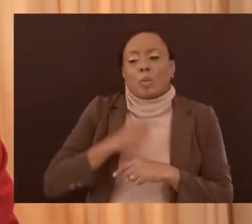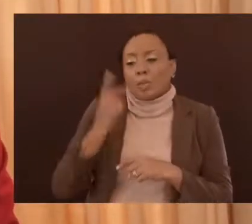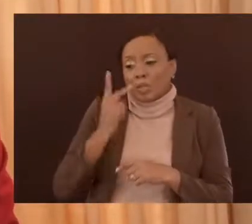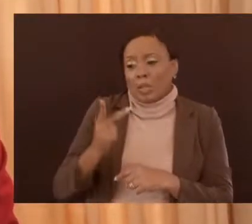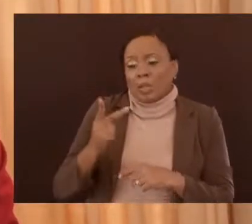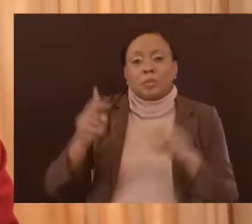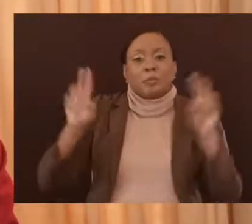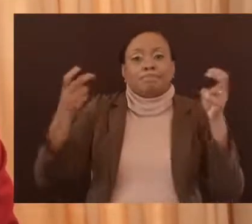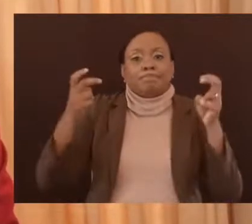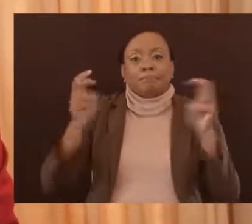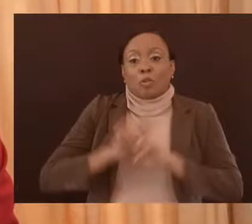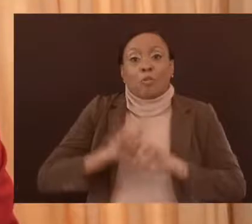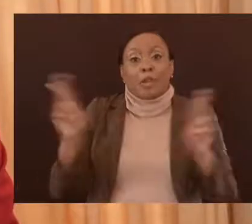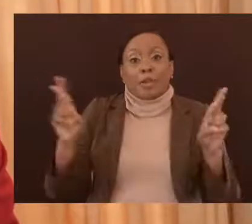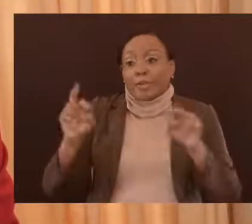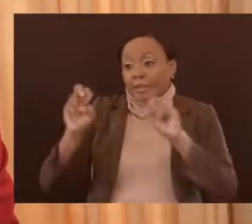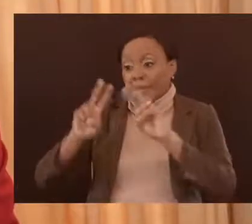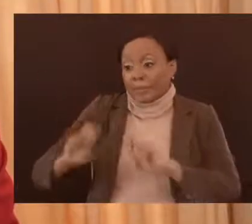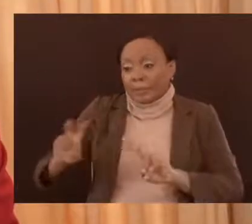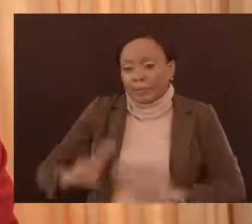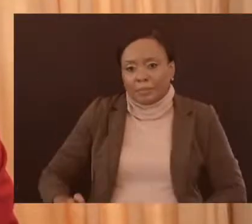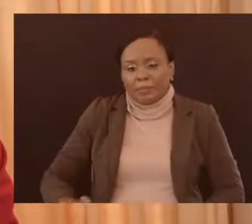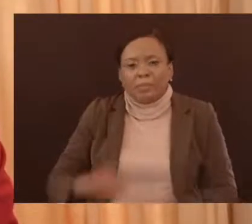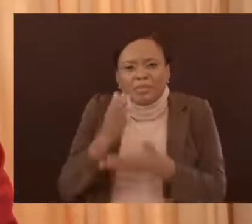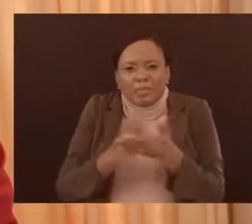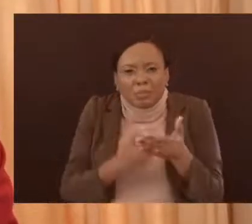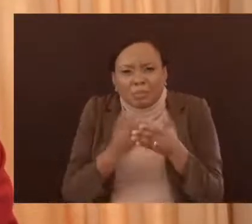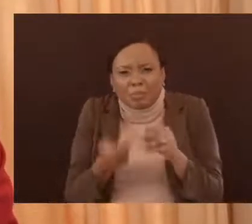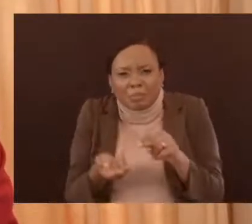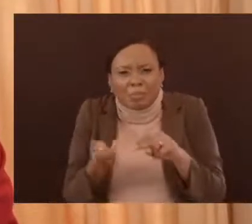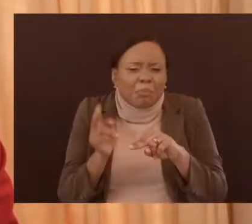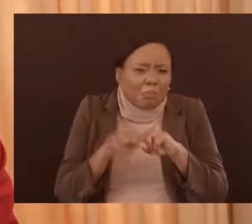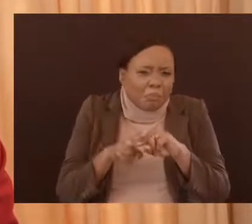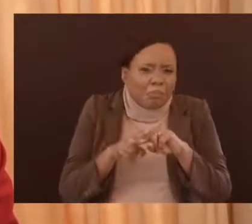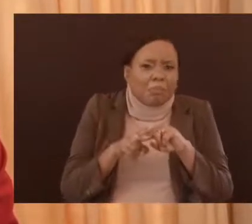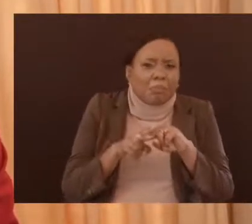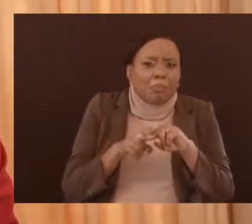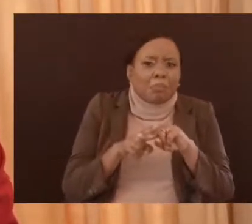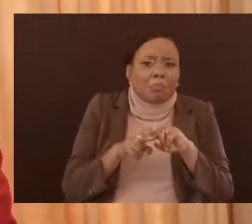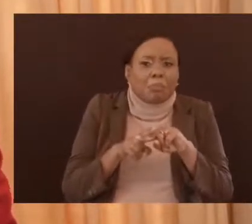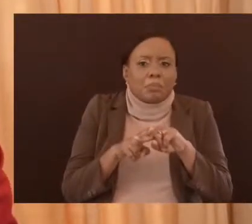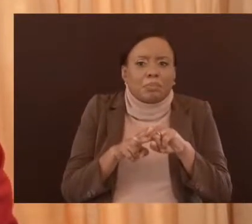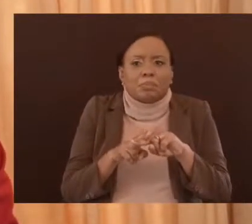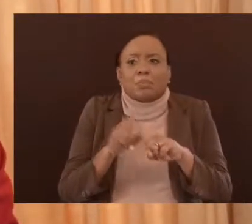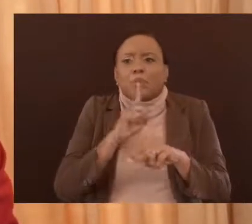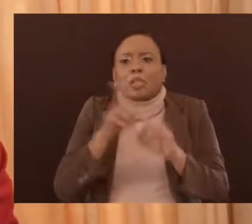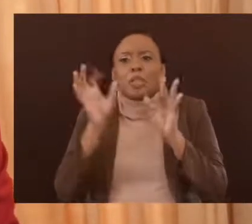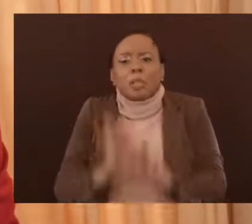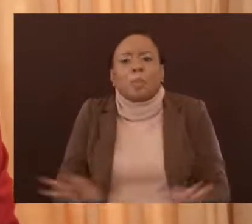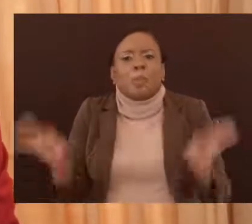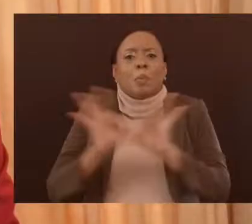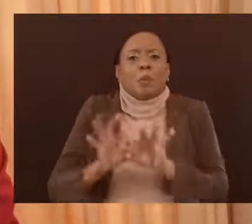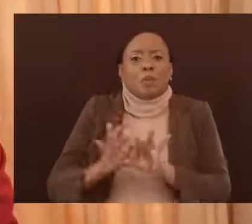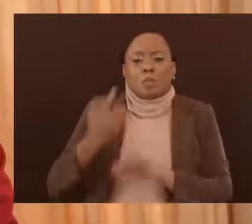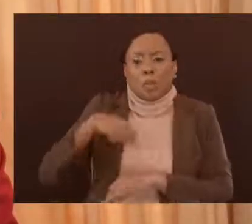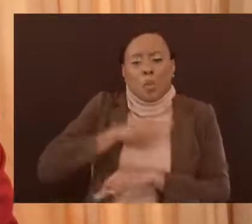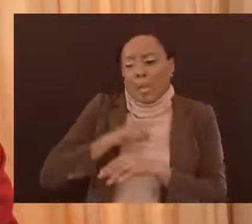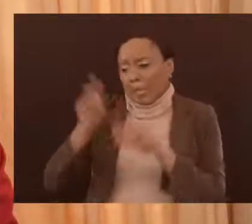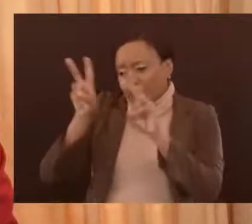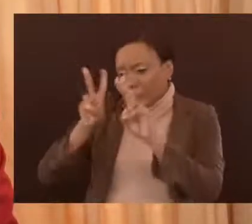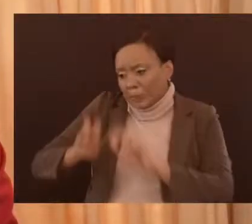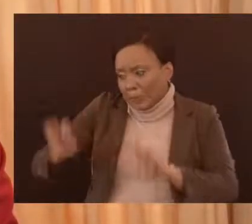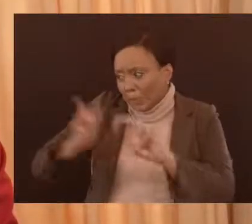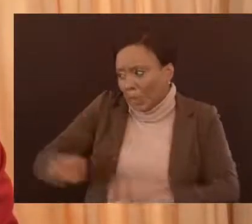been a 3.28 improvement in the performance, again reinforcing the importance of us having done that assessment so that we can